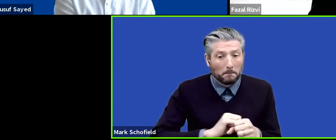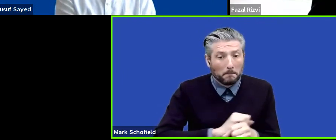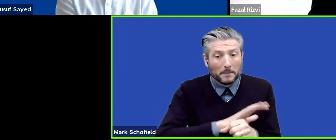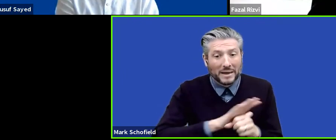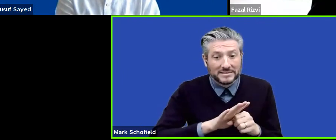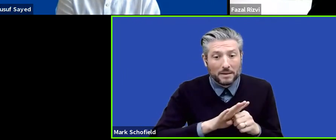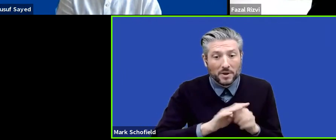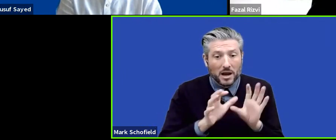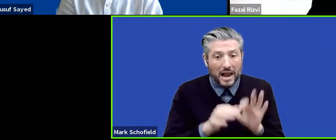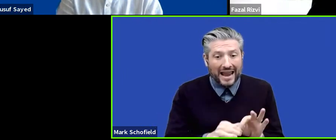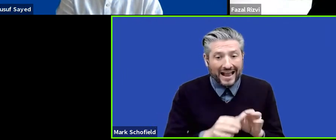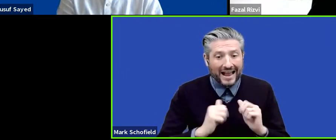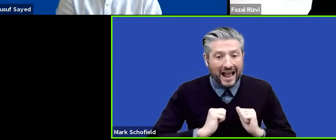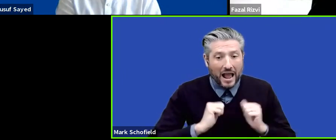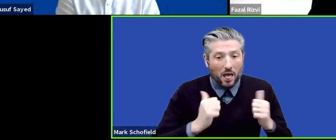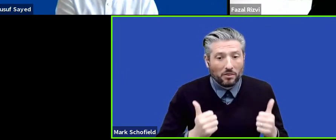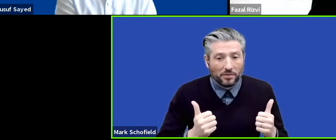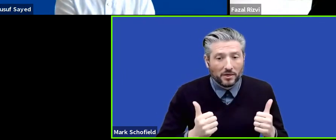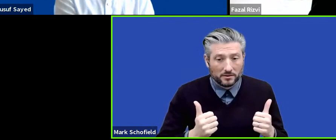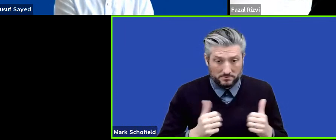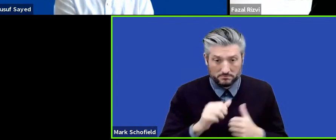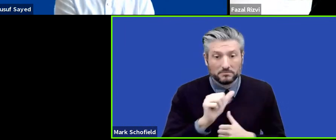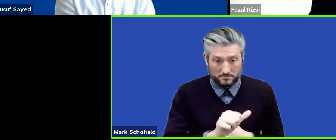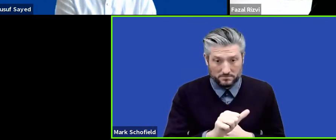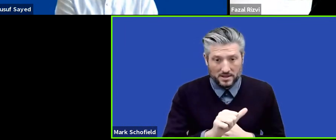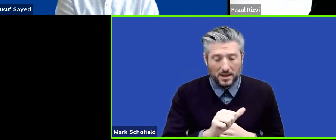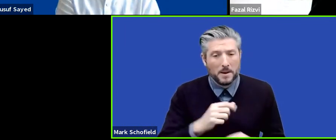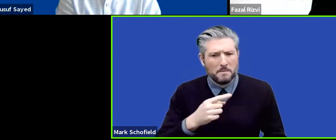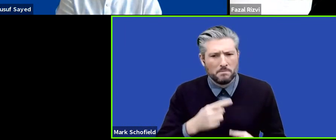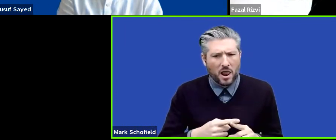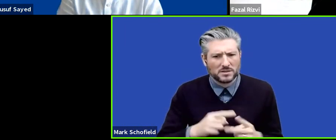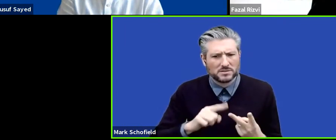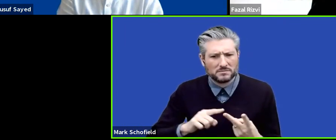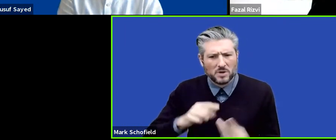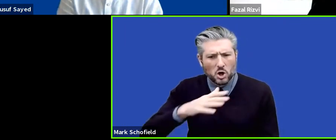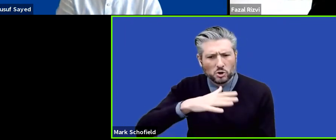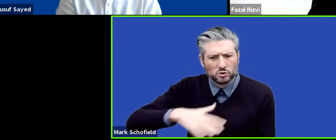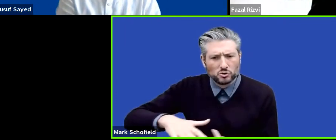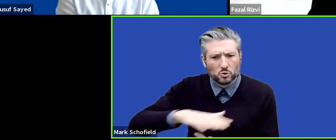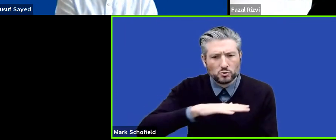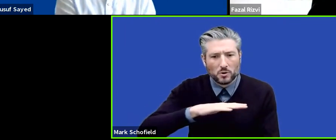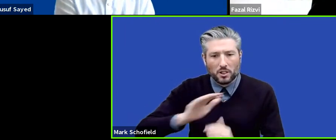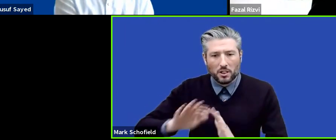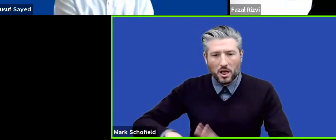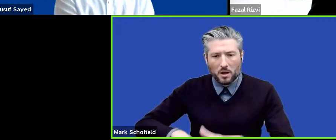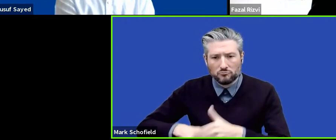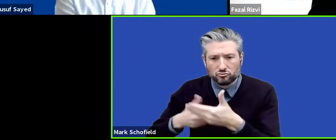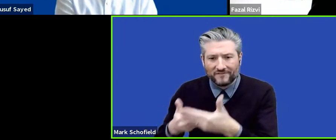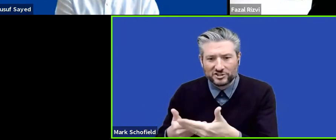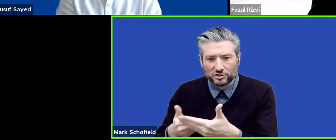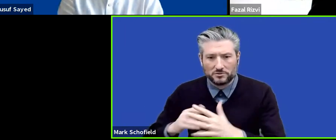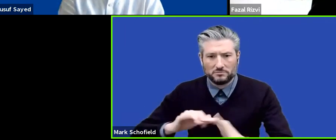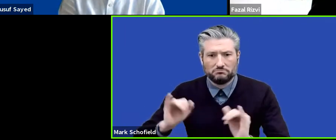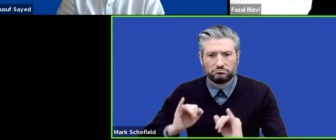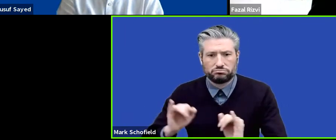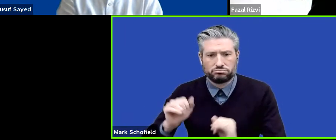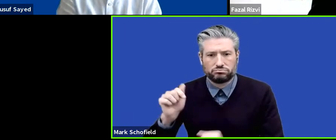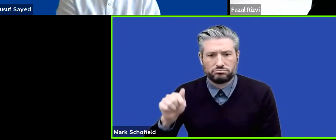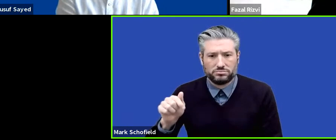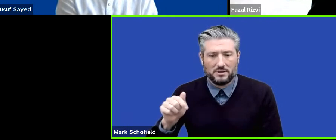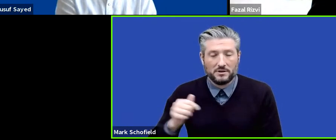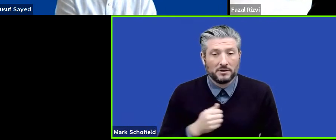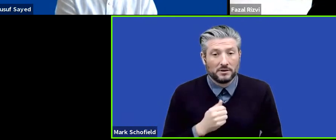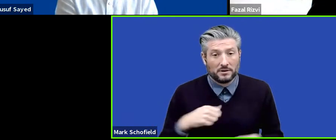of the attention has been on health, it's a pandemic of social sector provision, because as recent events in the